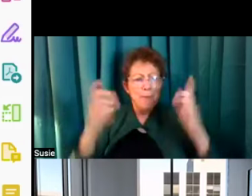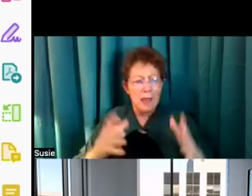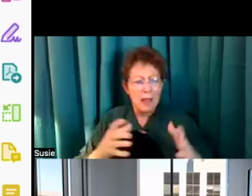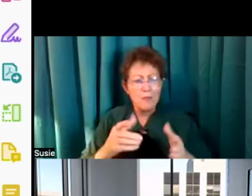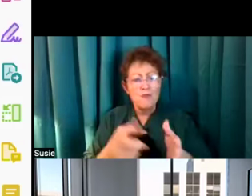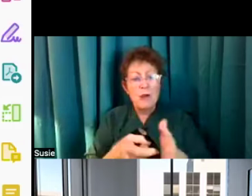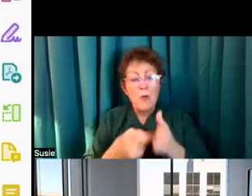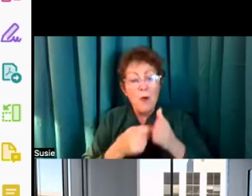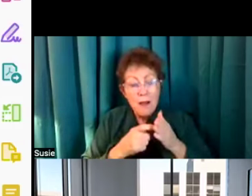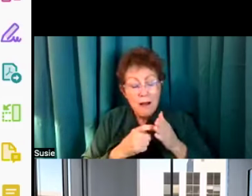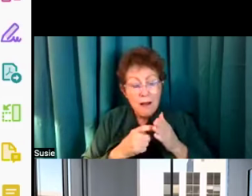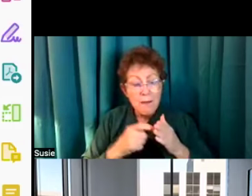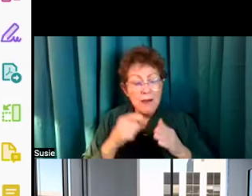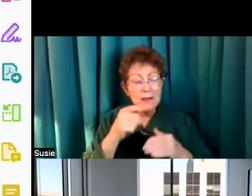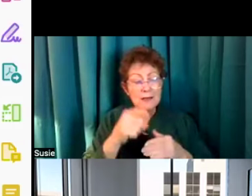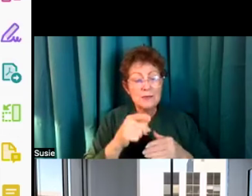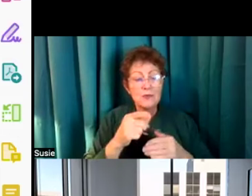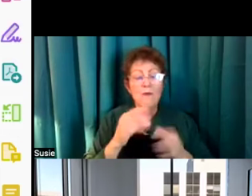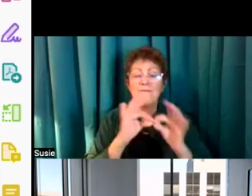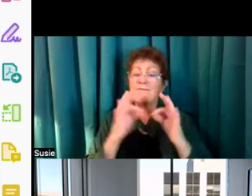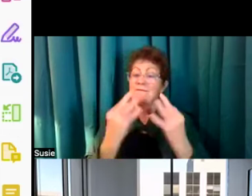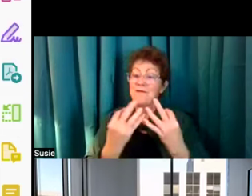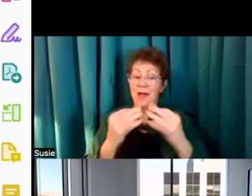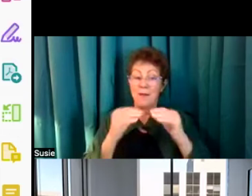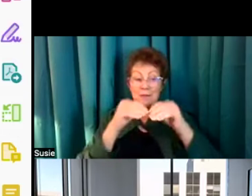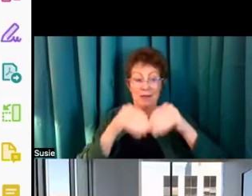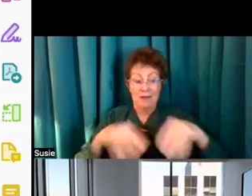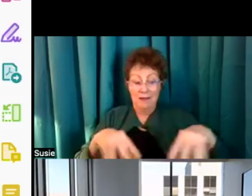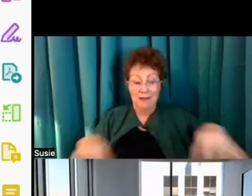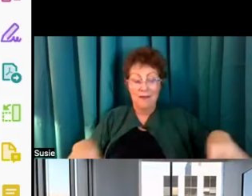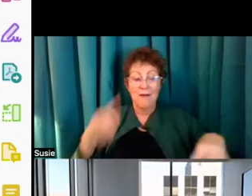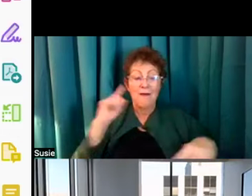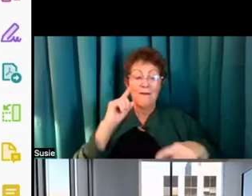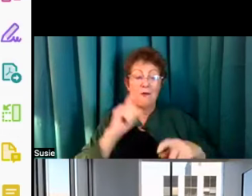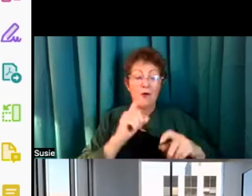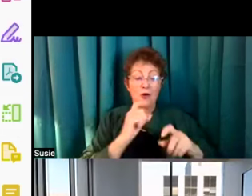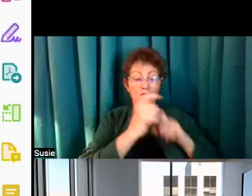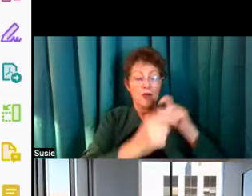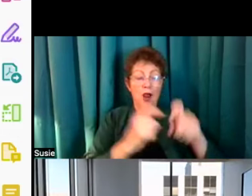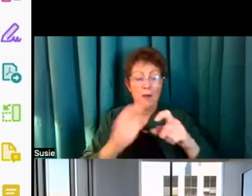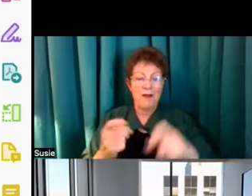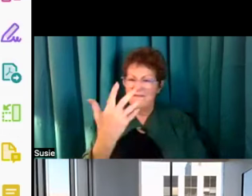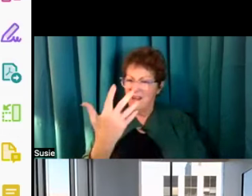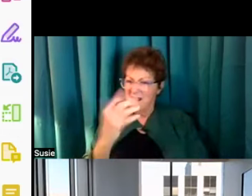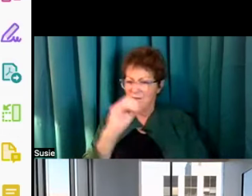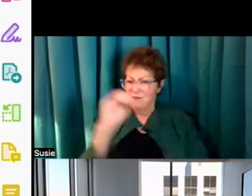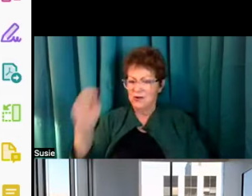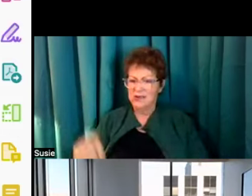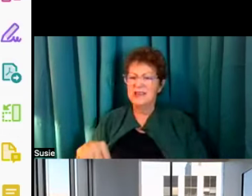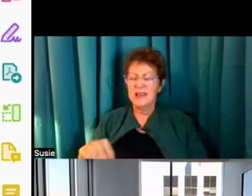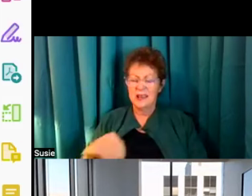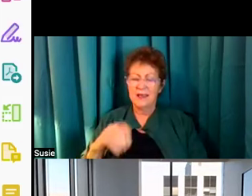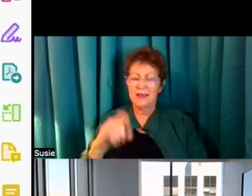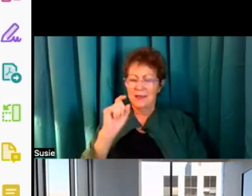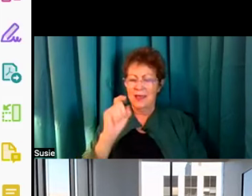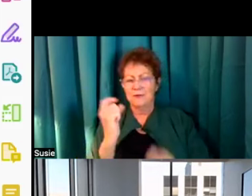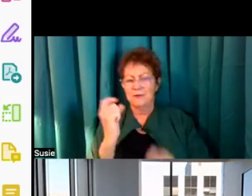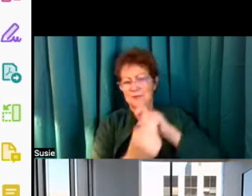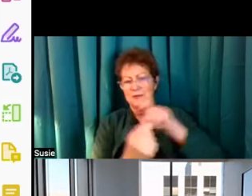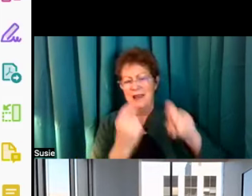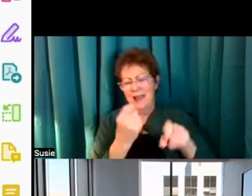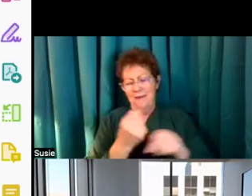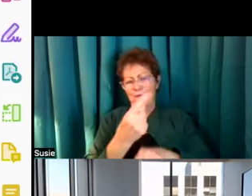that the foundation annually distribute a portion of their assets for charitable purpose. So it's 5% of their assets they have to give out every